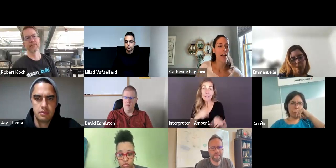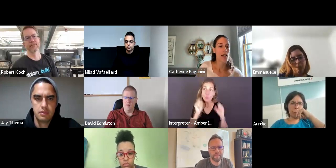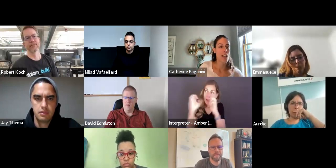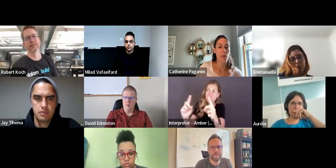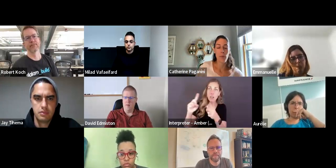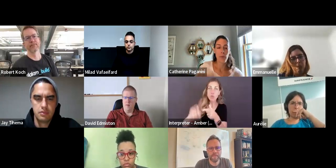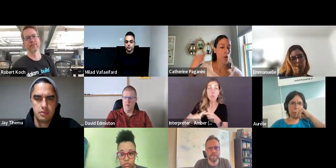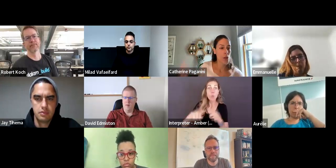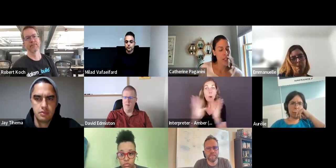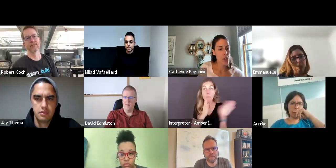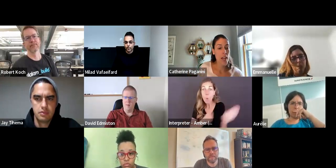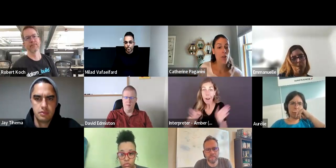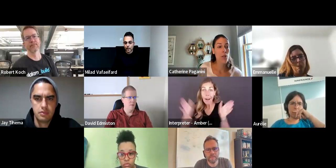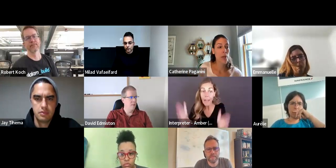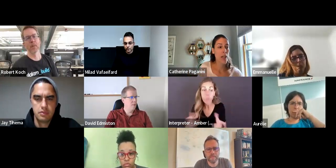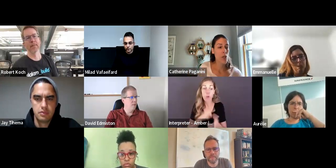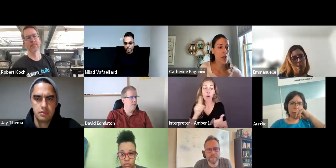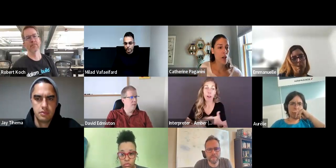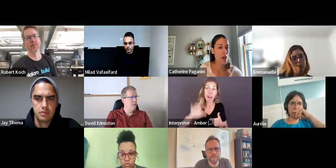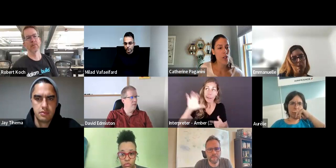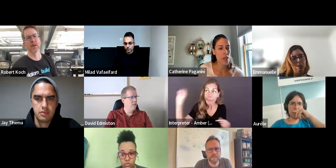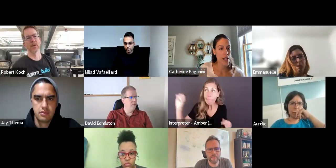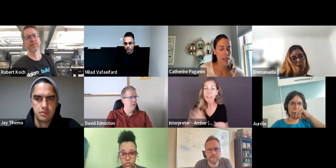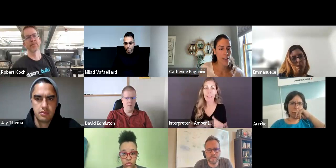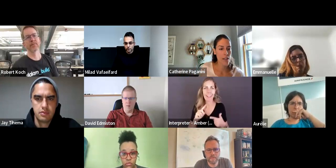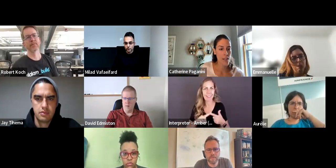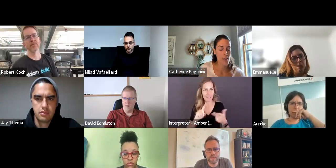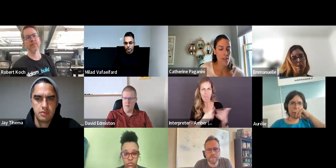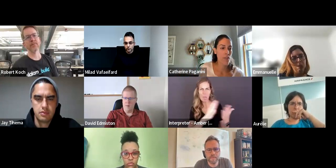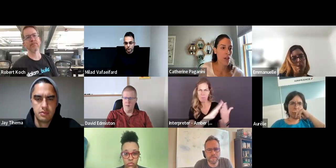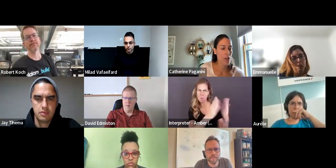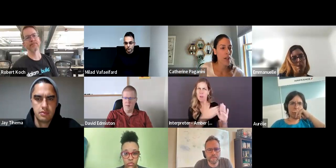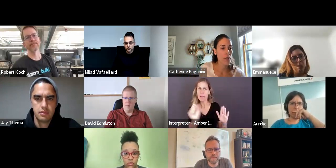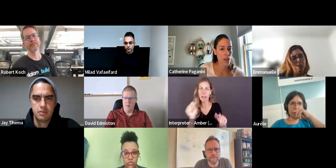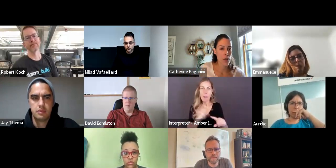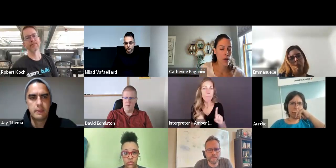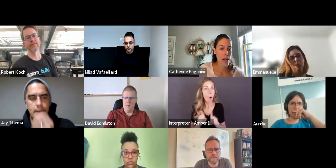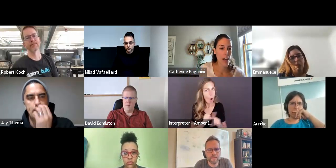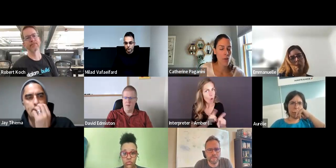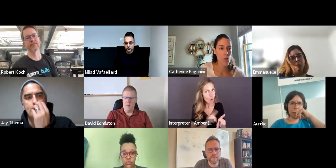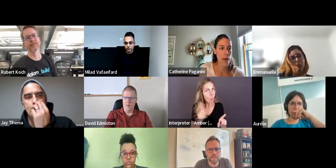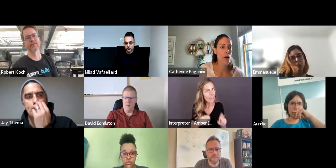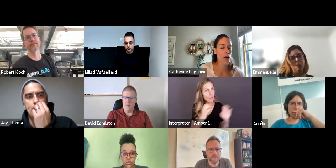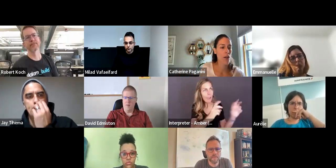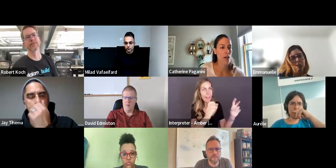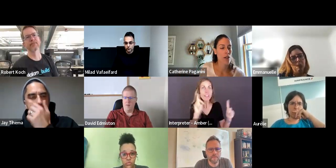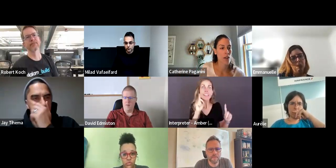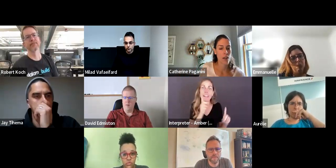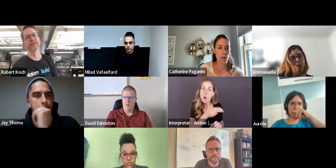employers, the community in general, but we should also educate deaf and hard of hearing on how to